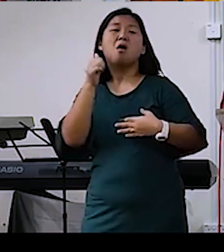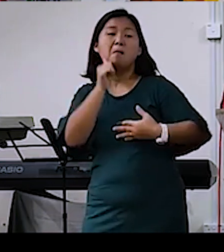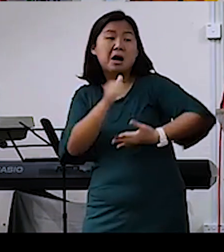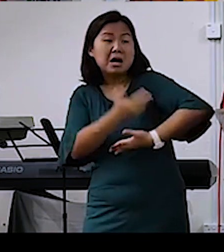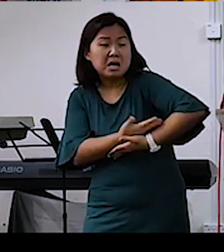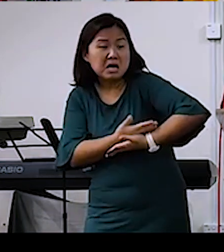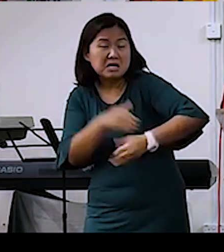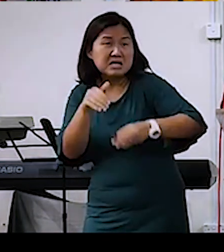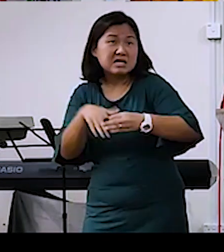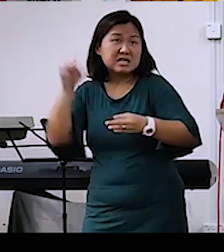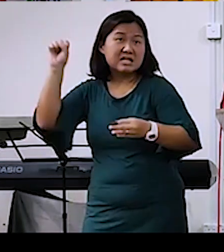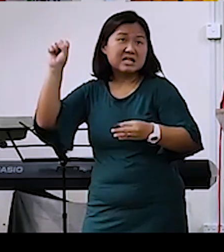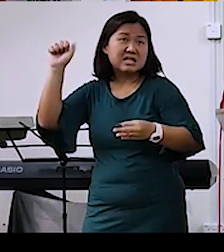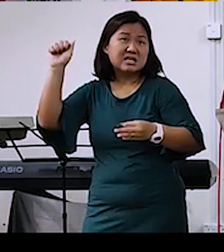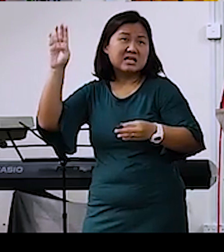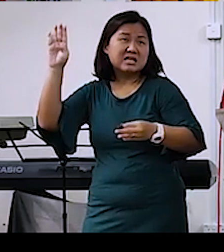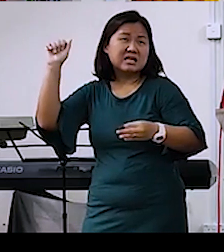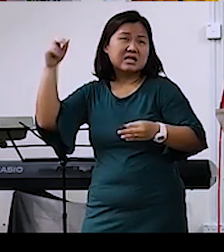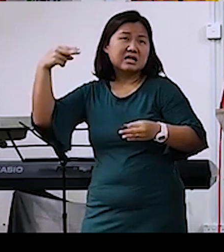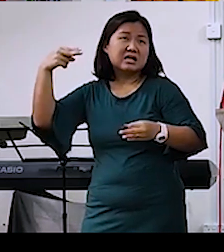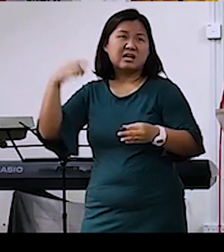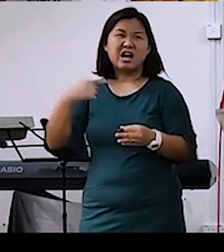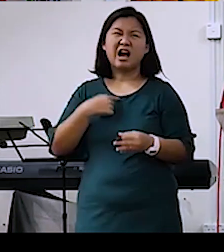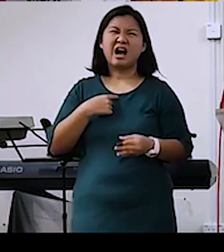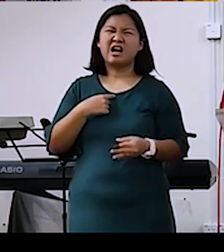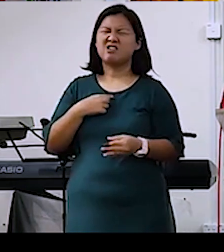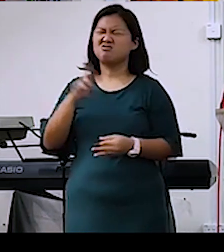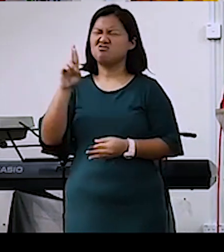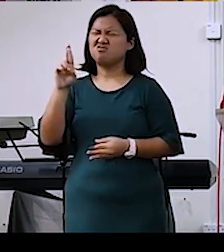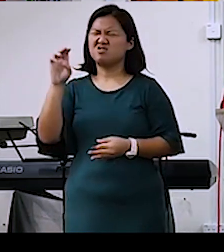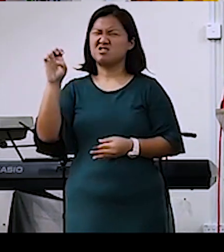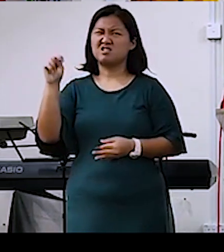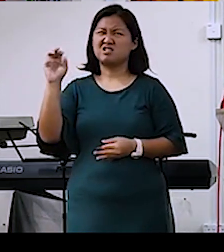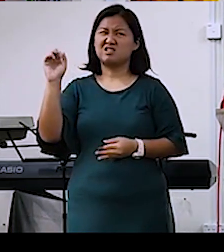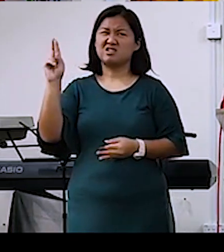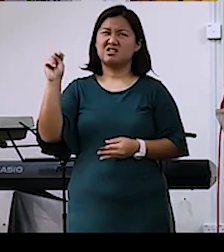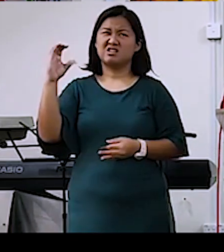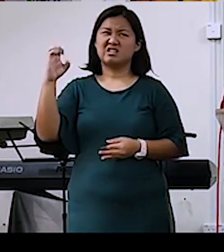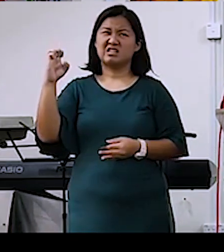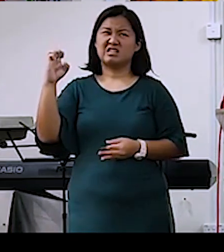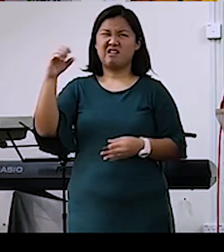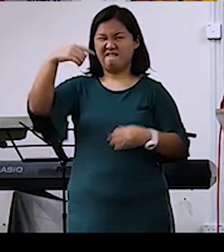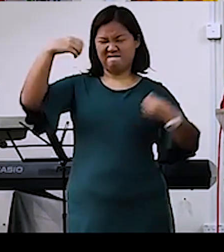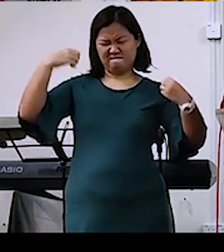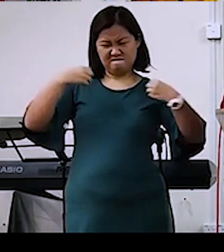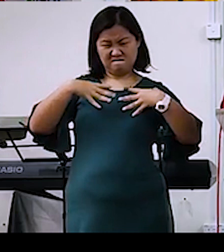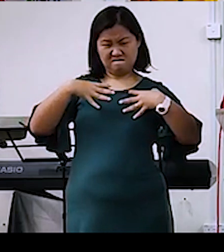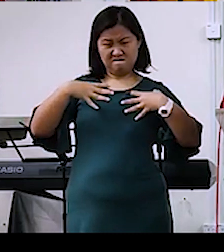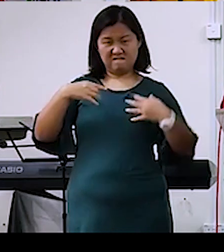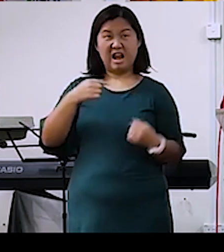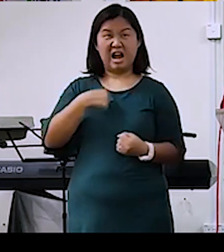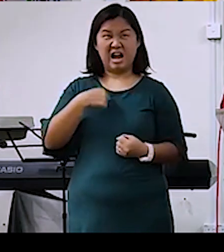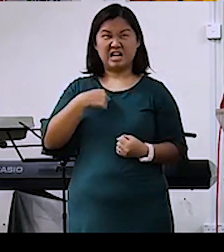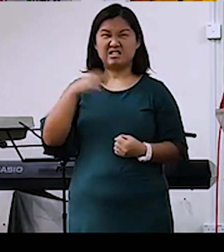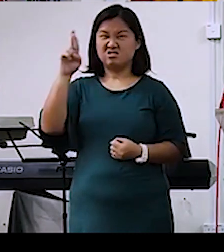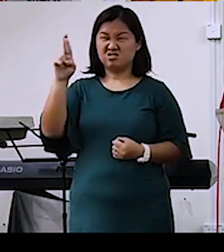her. My baby is there. I will renounce fear. Let fear be gone. In Jesus' name, I renounce